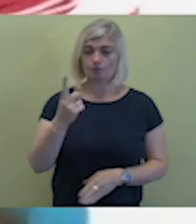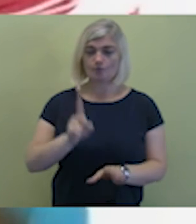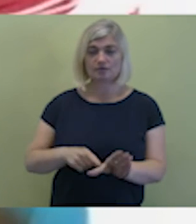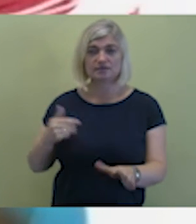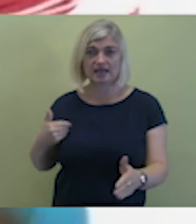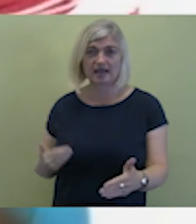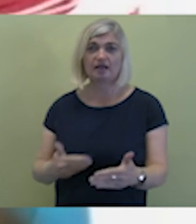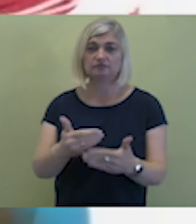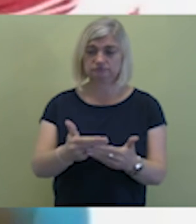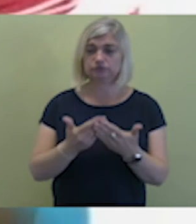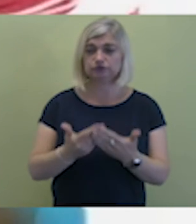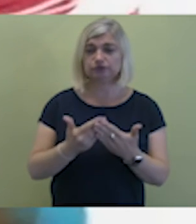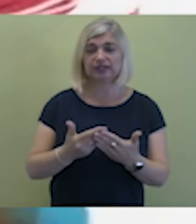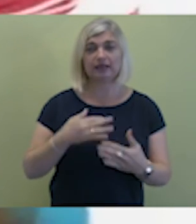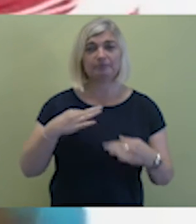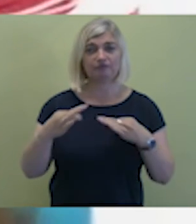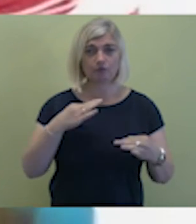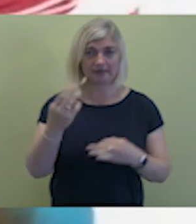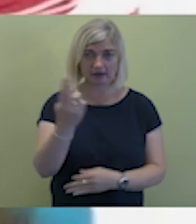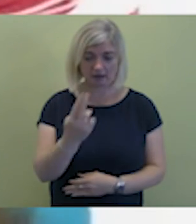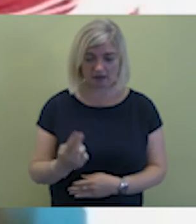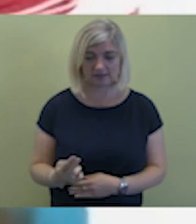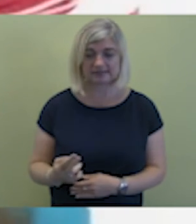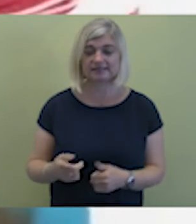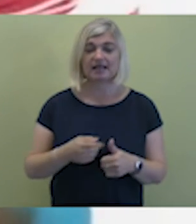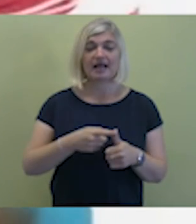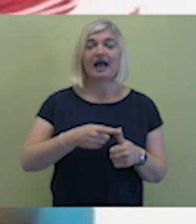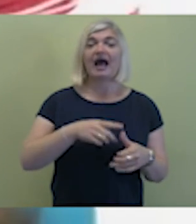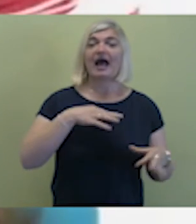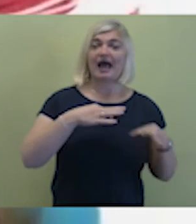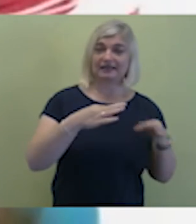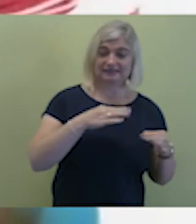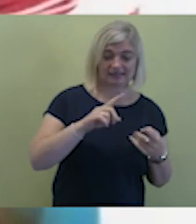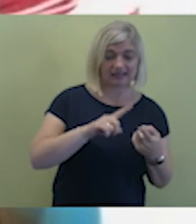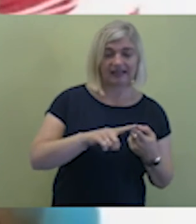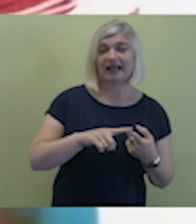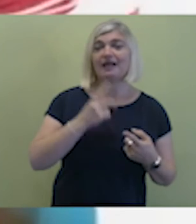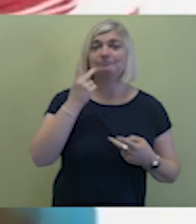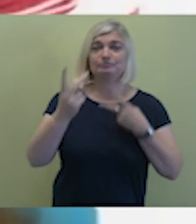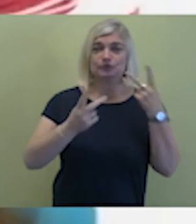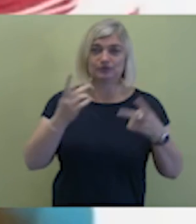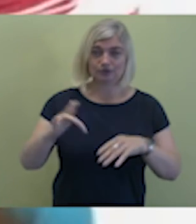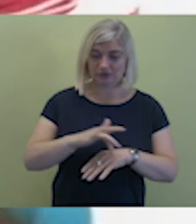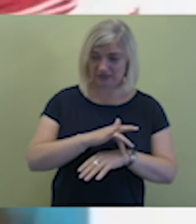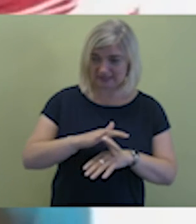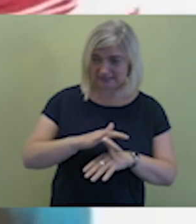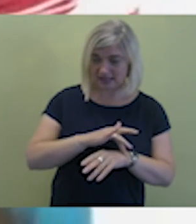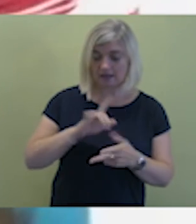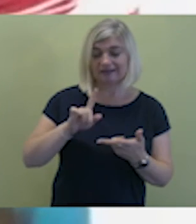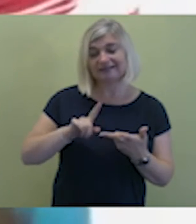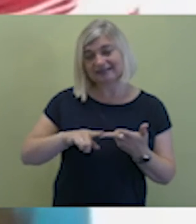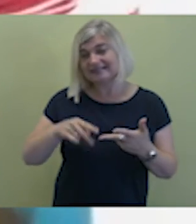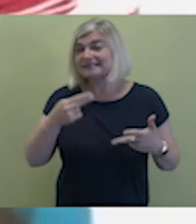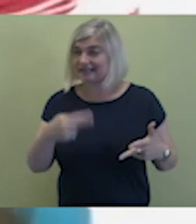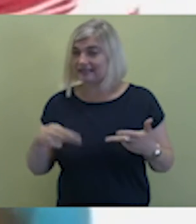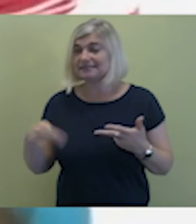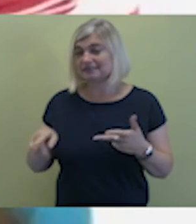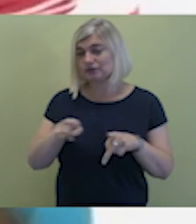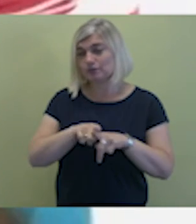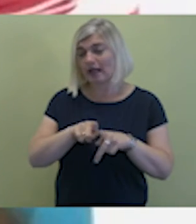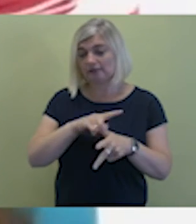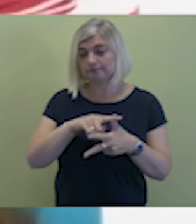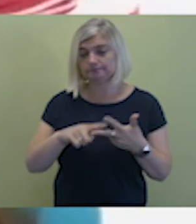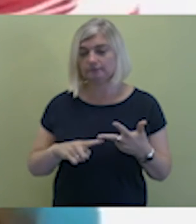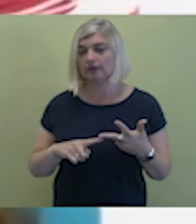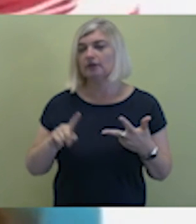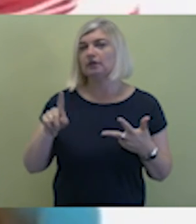1-year course studying performing arts. Studying acting in particular and musical theatre, but there is the option there to do some dancing